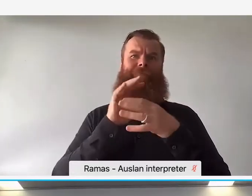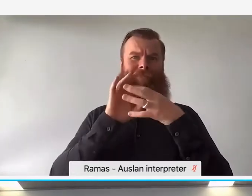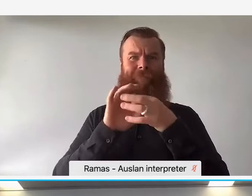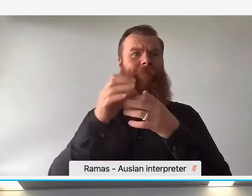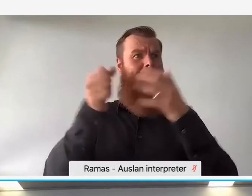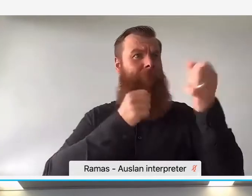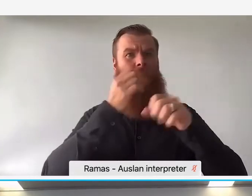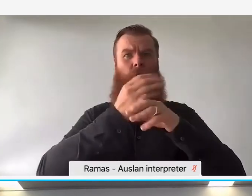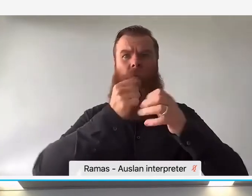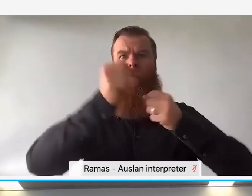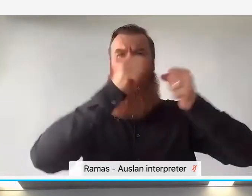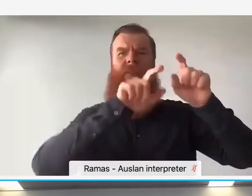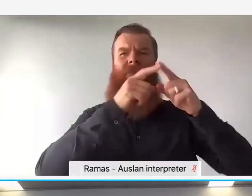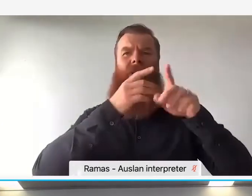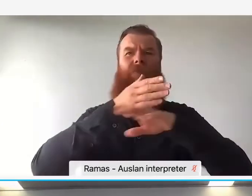disability.